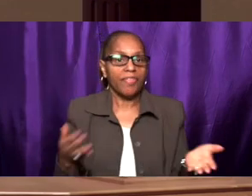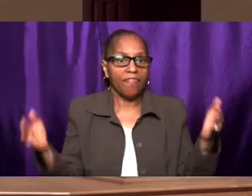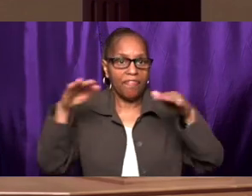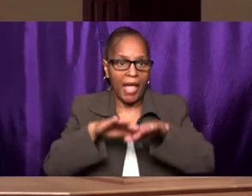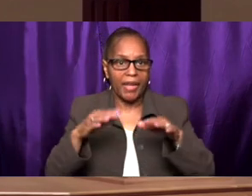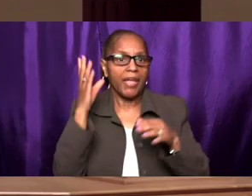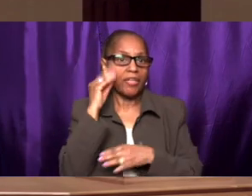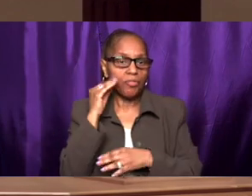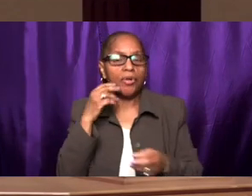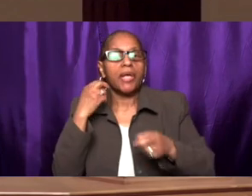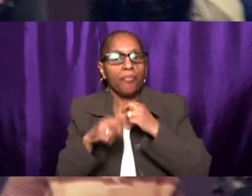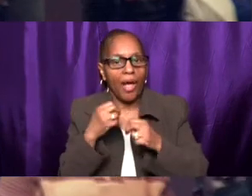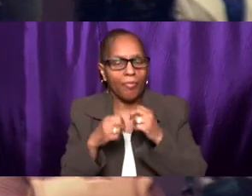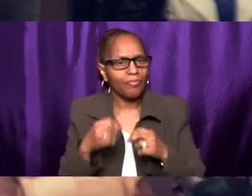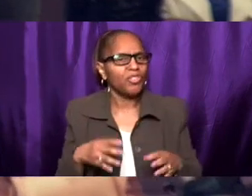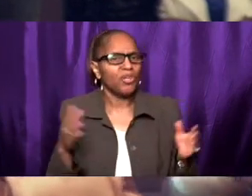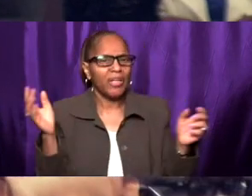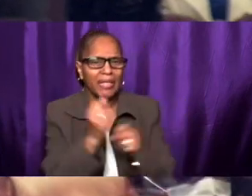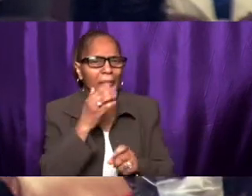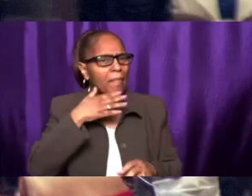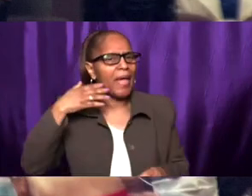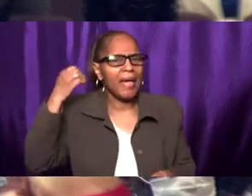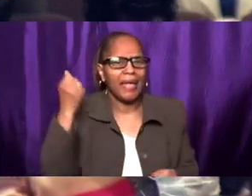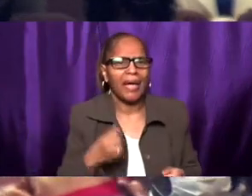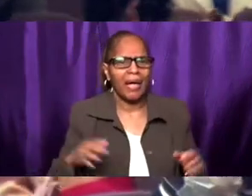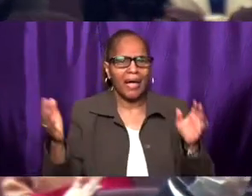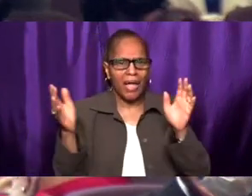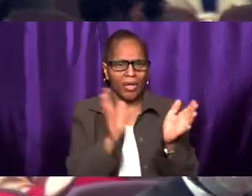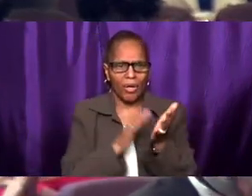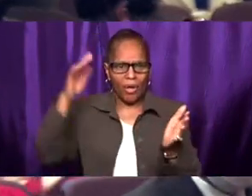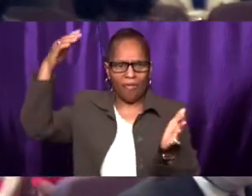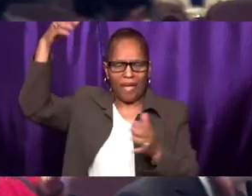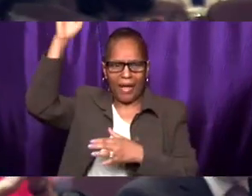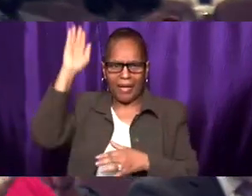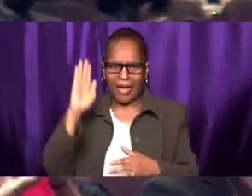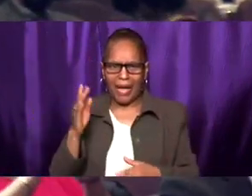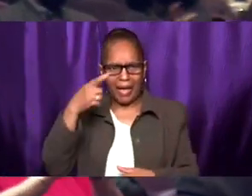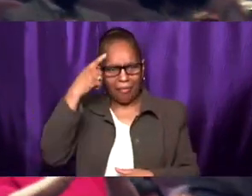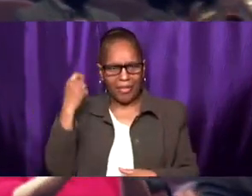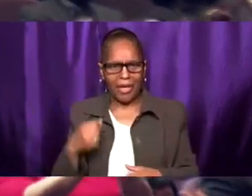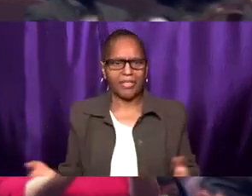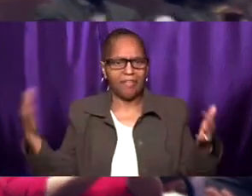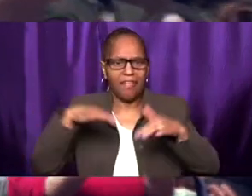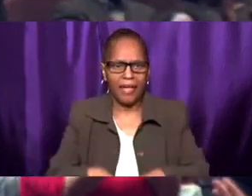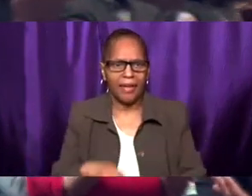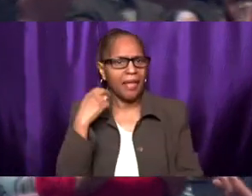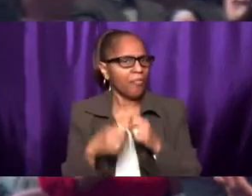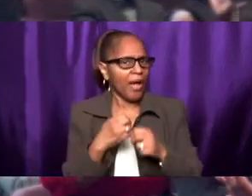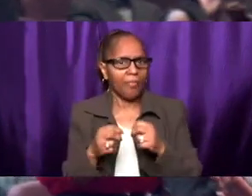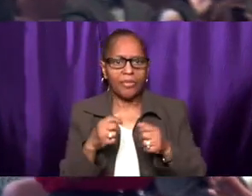but you're coming up out of that thing? You need to give God some glory that the valley don't last always.